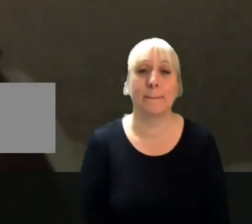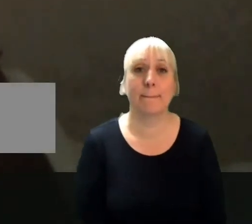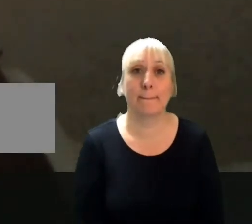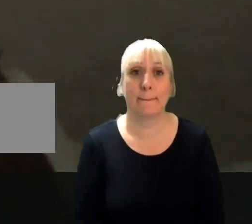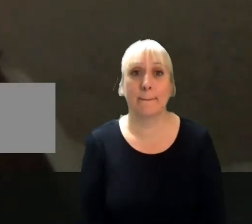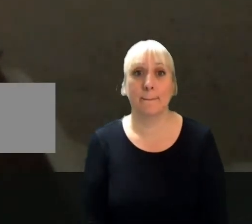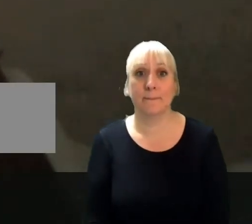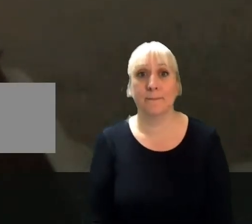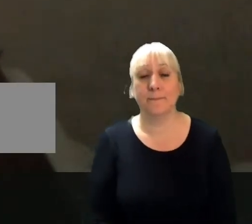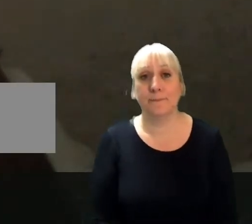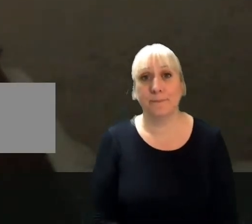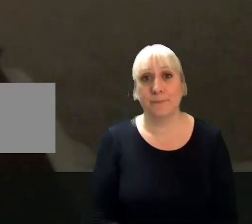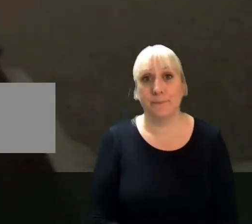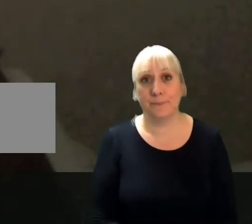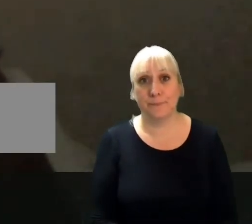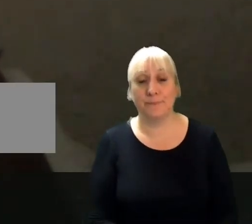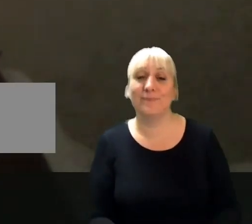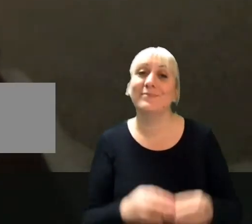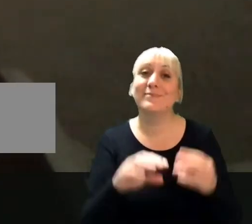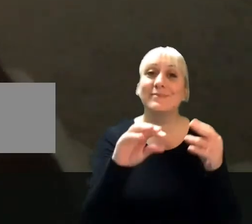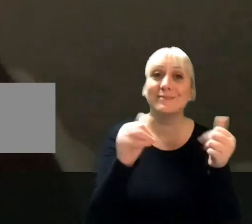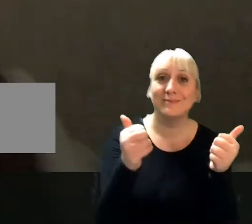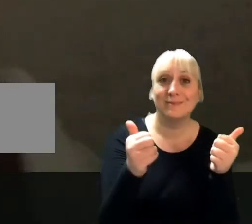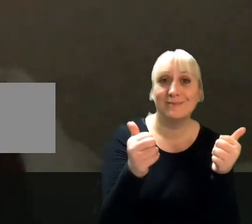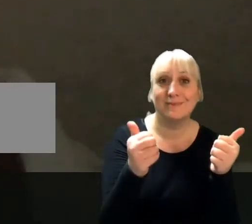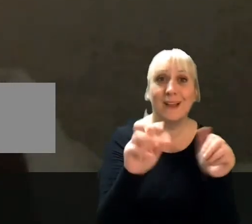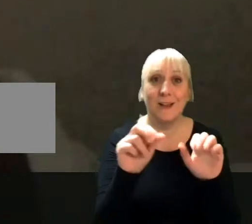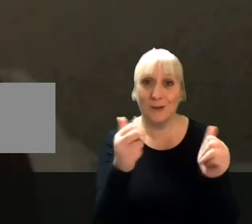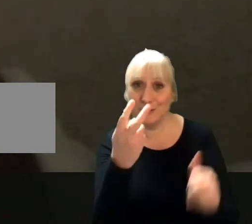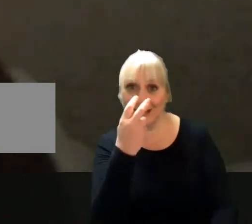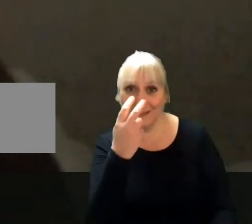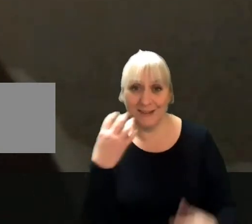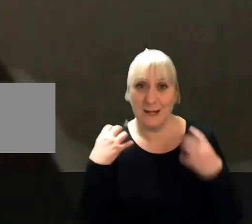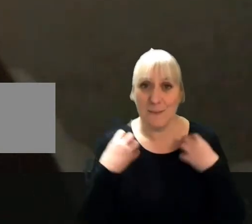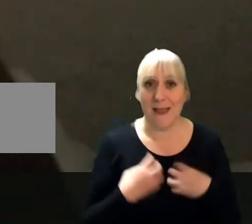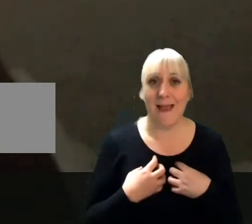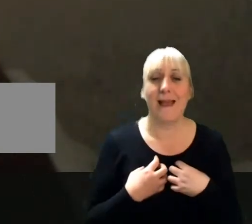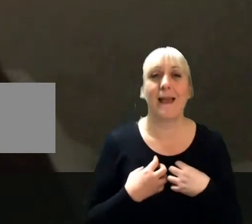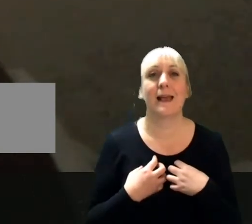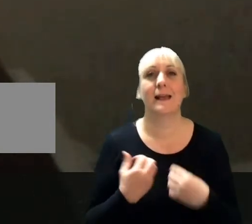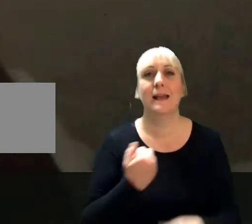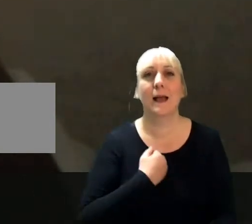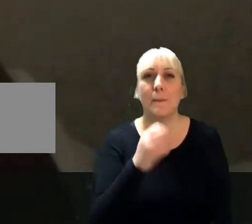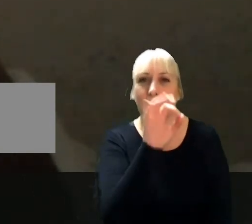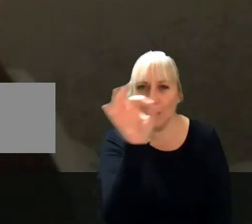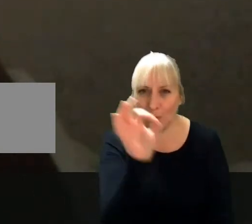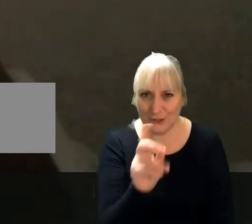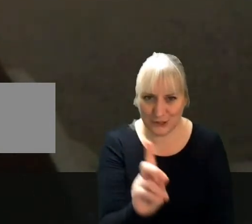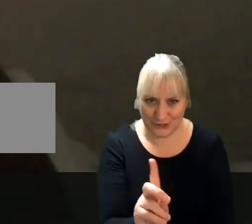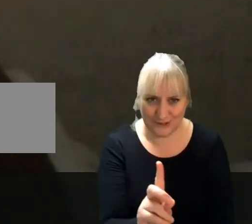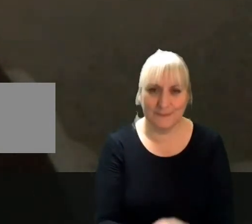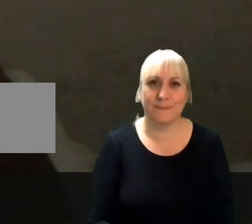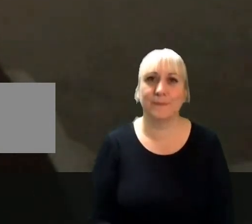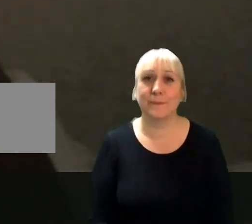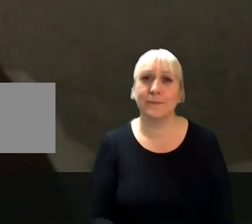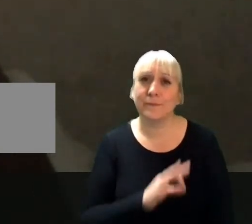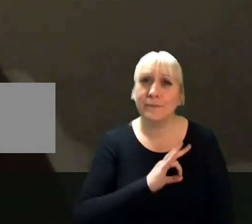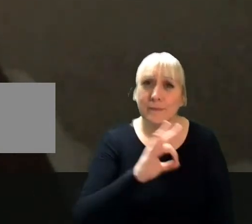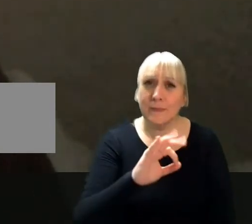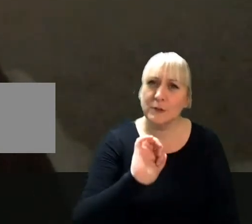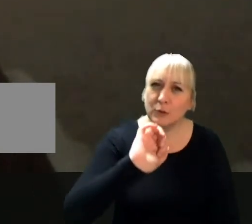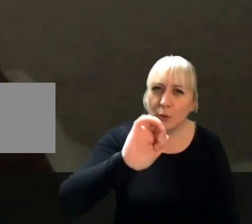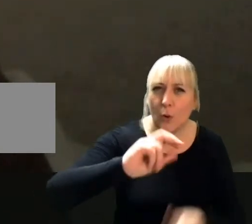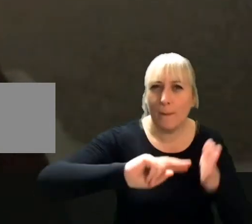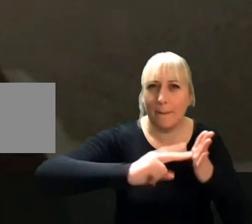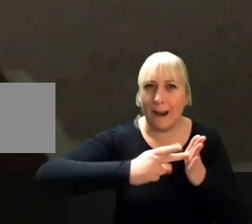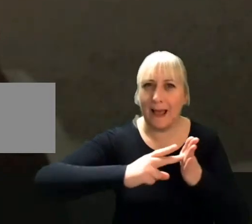Yeah, good evening, Mayor. My question is, what are your plans to grow London